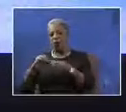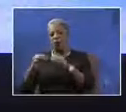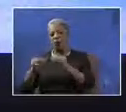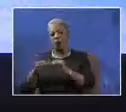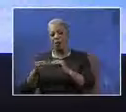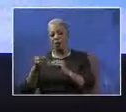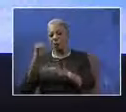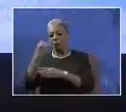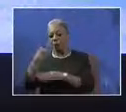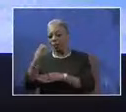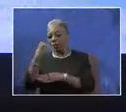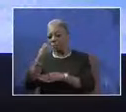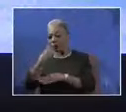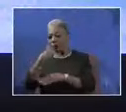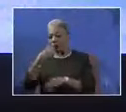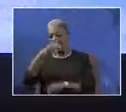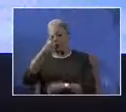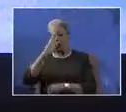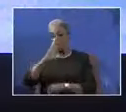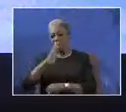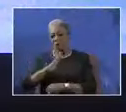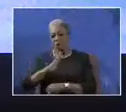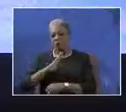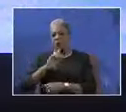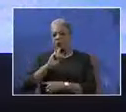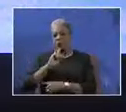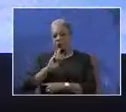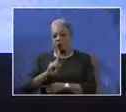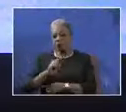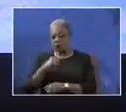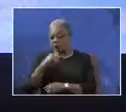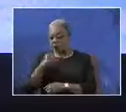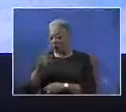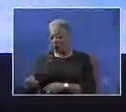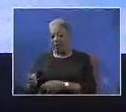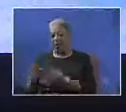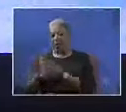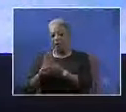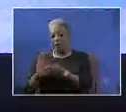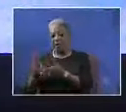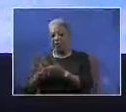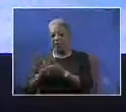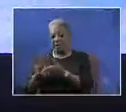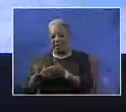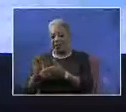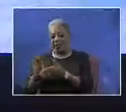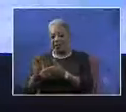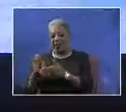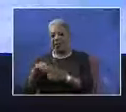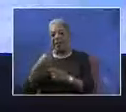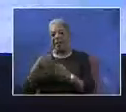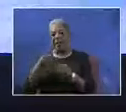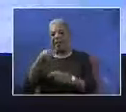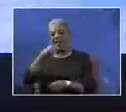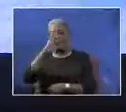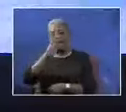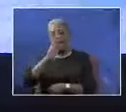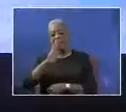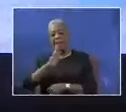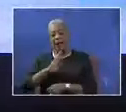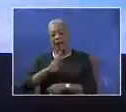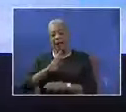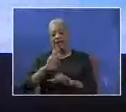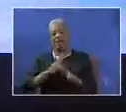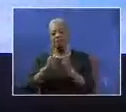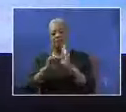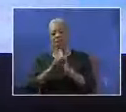So God is the one that incited David to take the census, and then God turns around and is angry at